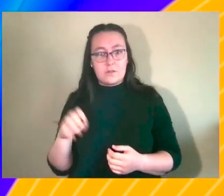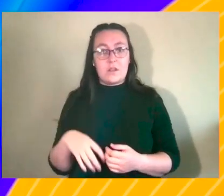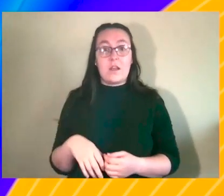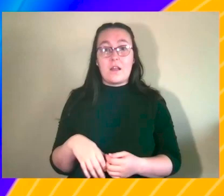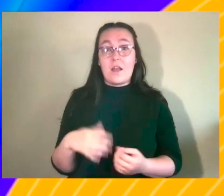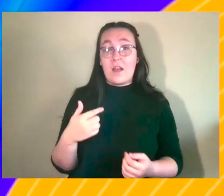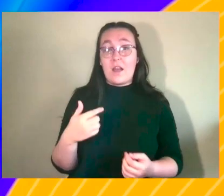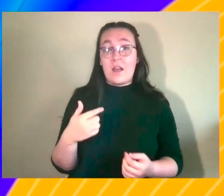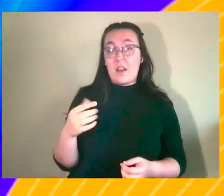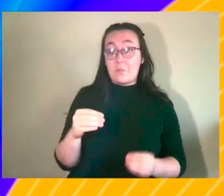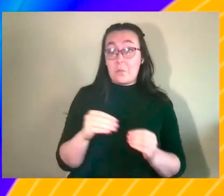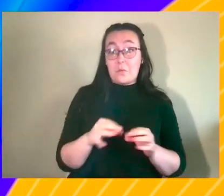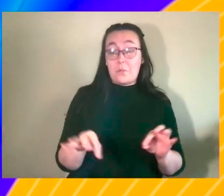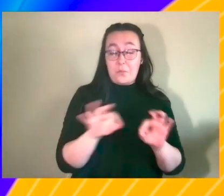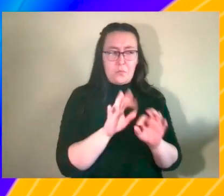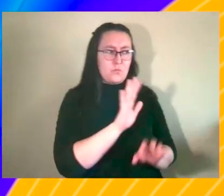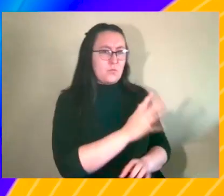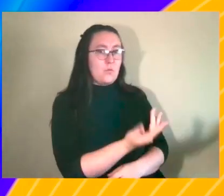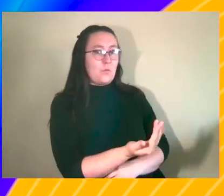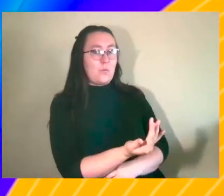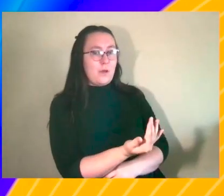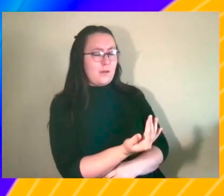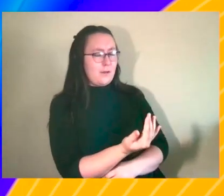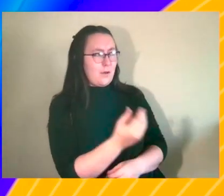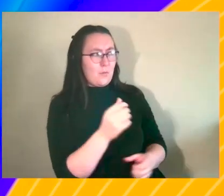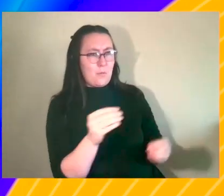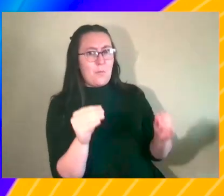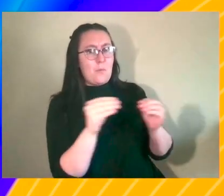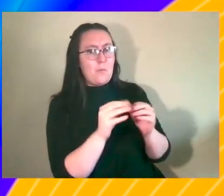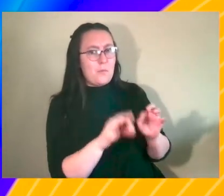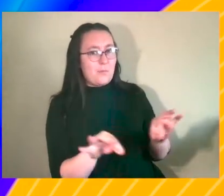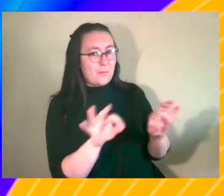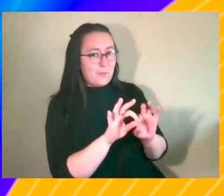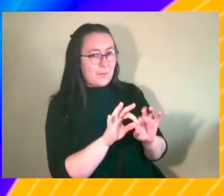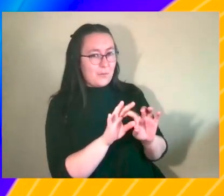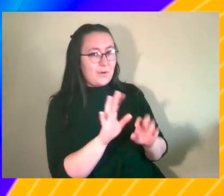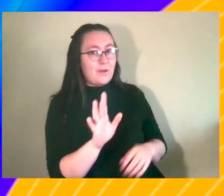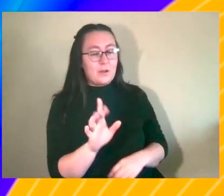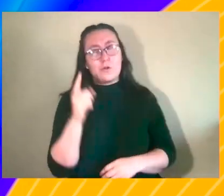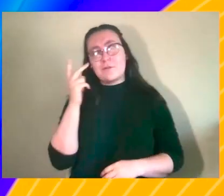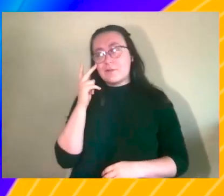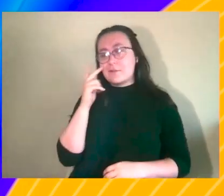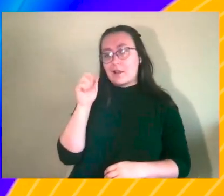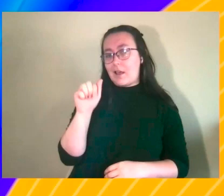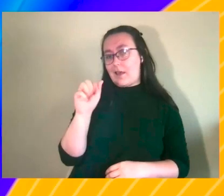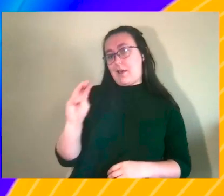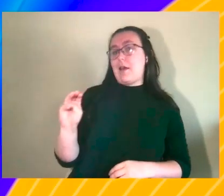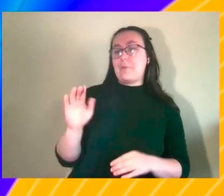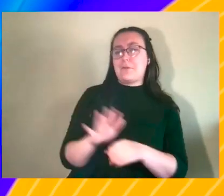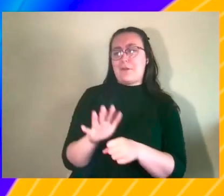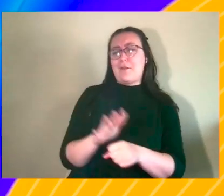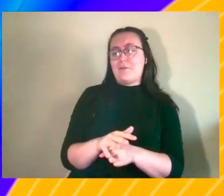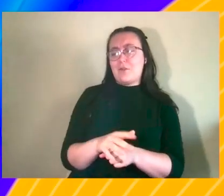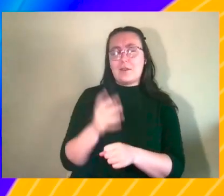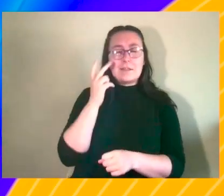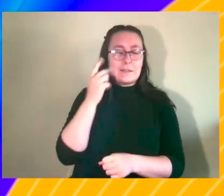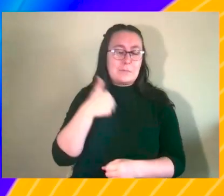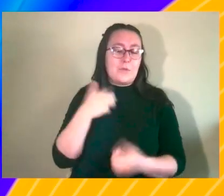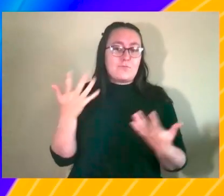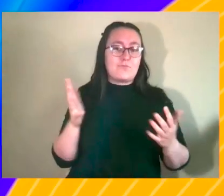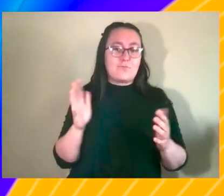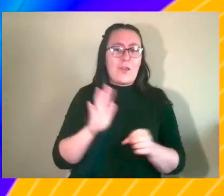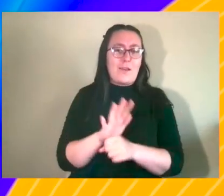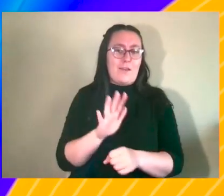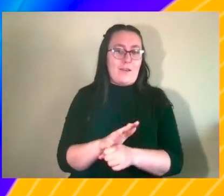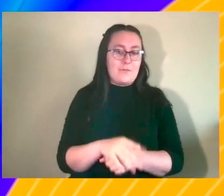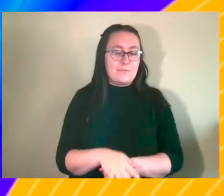there. More important. Well, I mean, you've seen AM enough. And you've seen me enough. Okay. All right. That's fair.